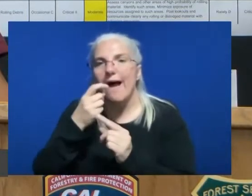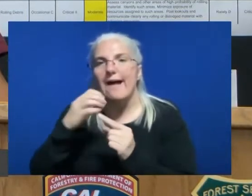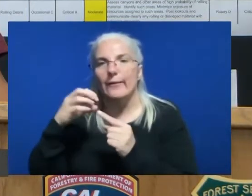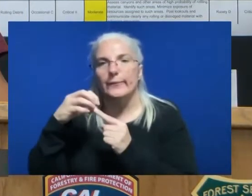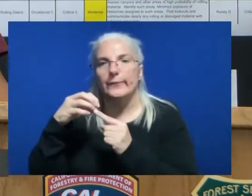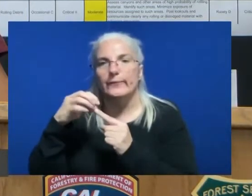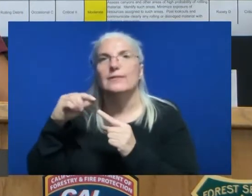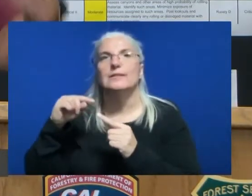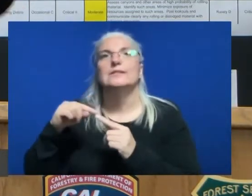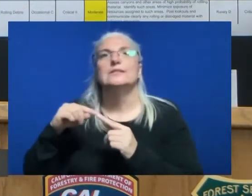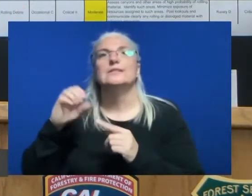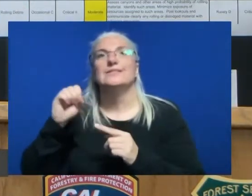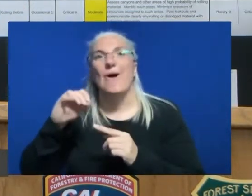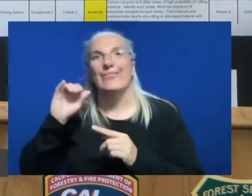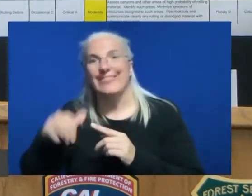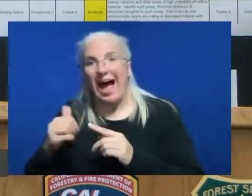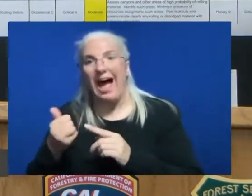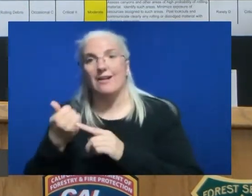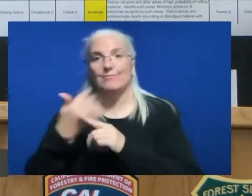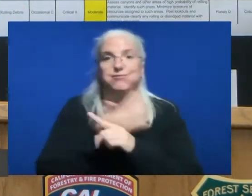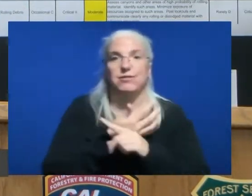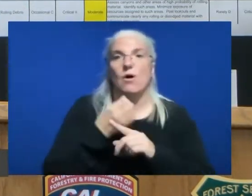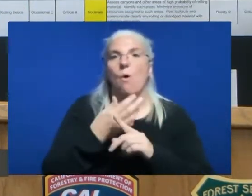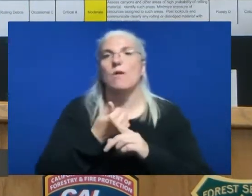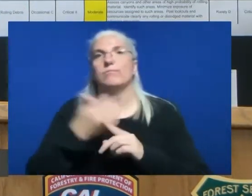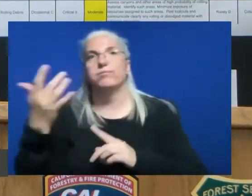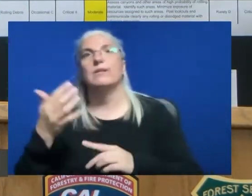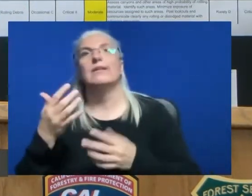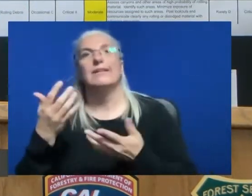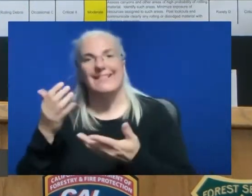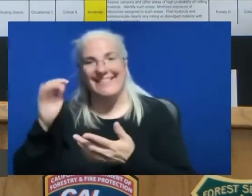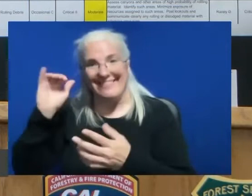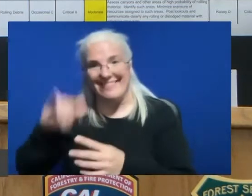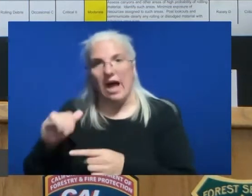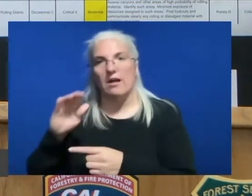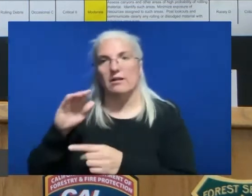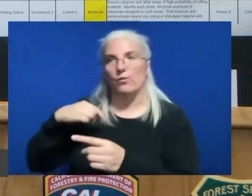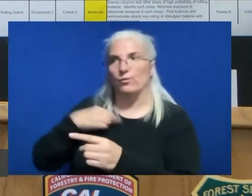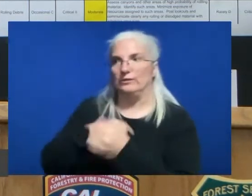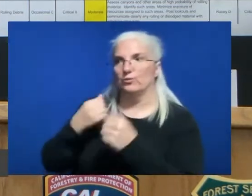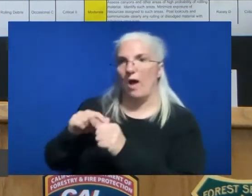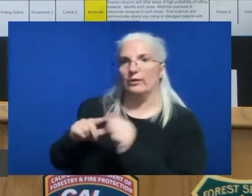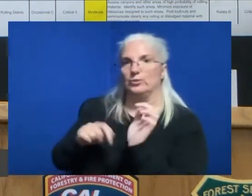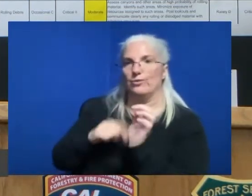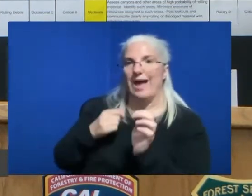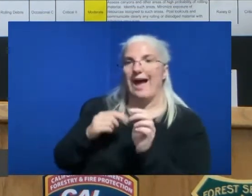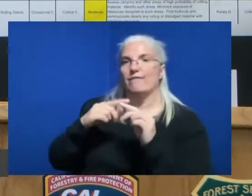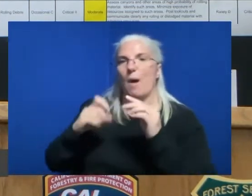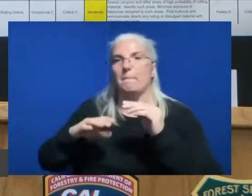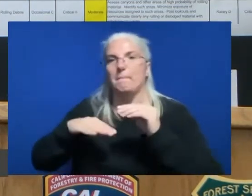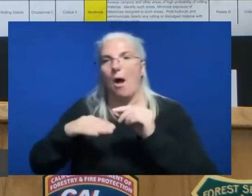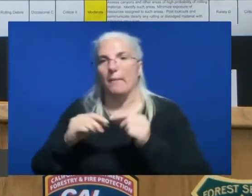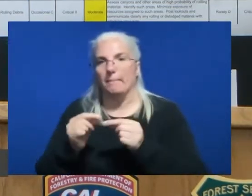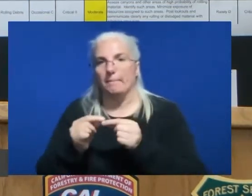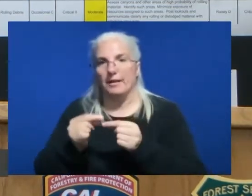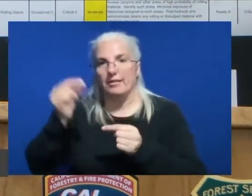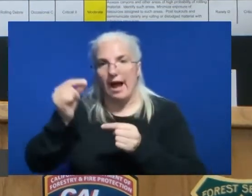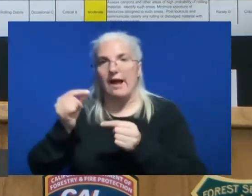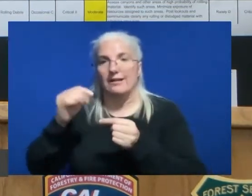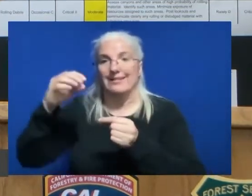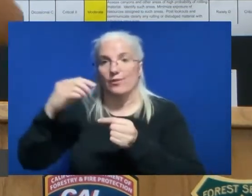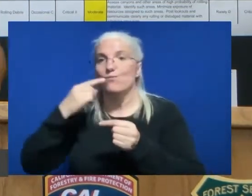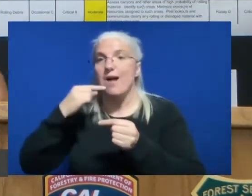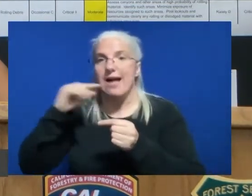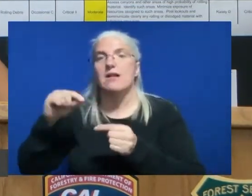our way of controlling it. And if we can burn from the top down, we light a strip, let it burn, let it cool off, light another strip below it, so on and